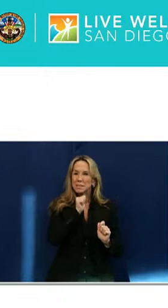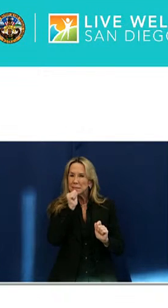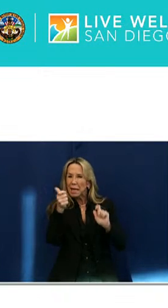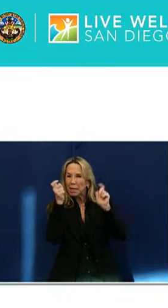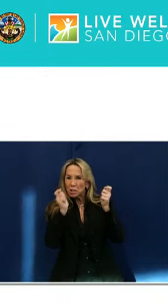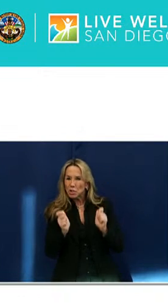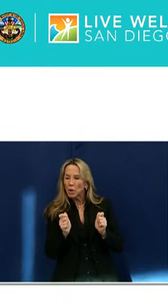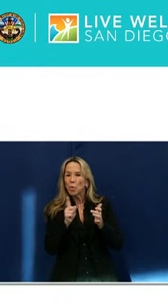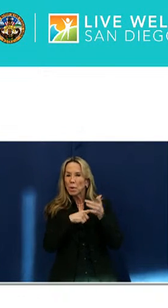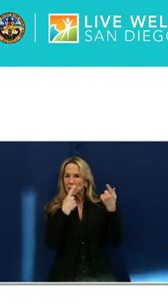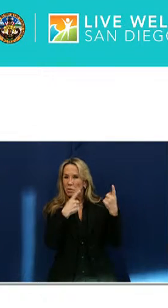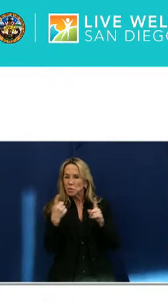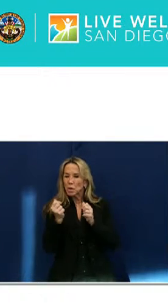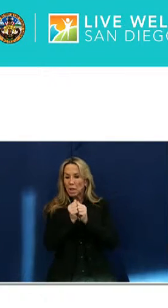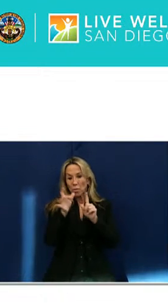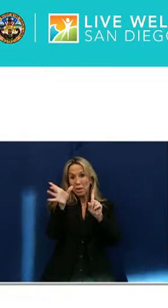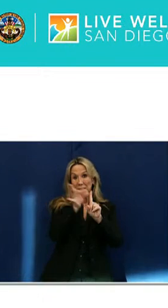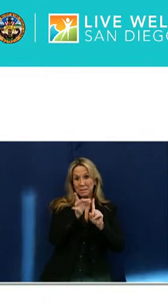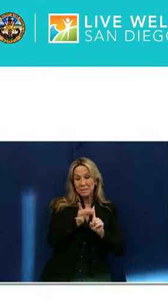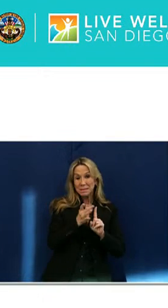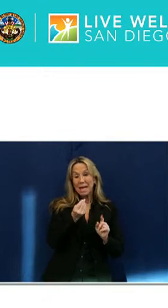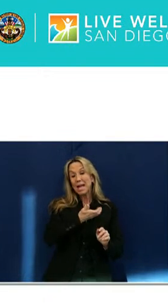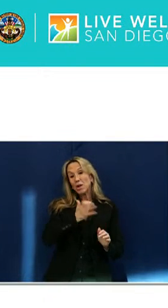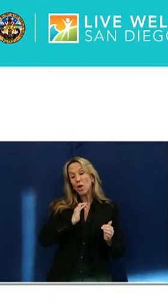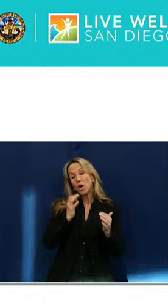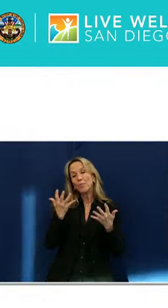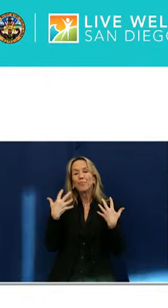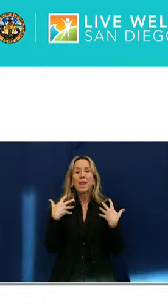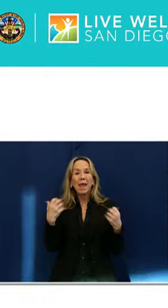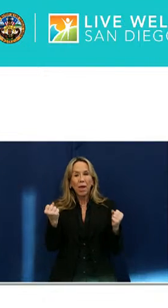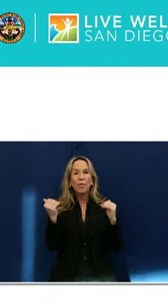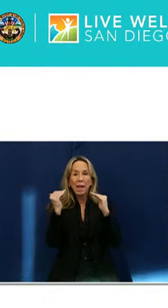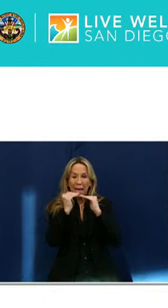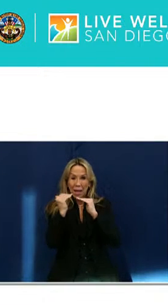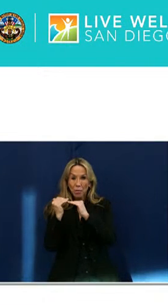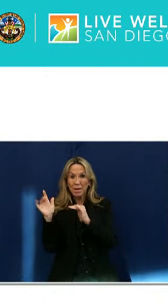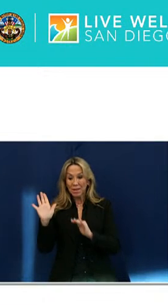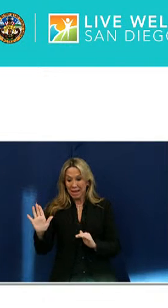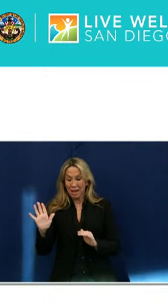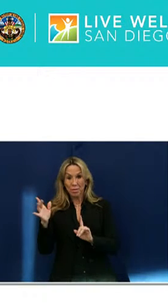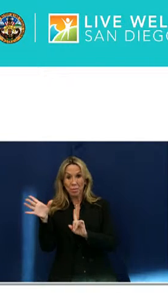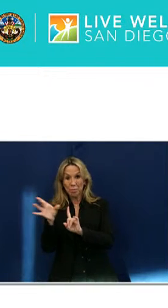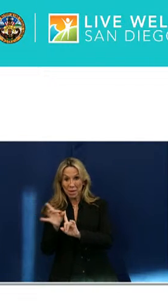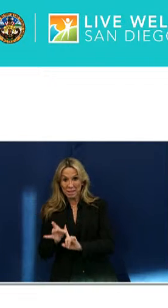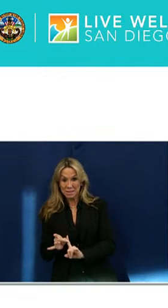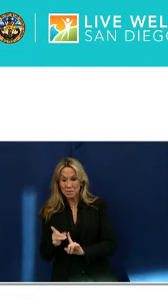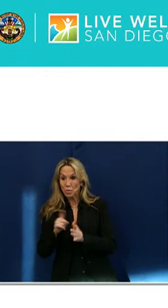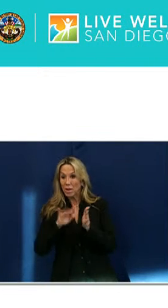testing positivity, as well as our health equity testing positivity percentage is, and we calculate that